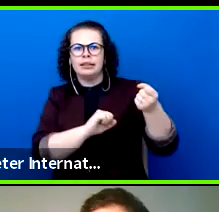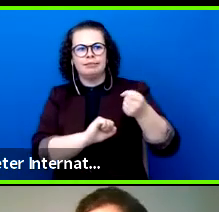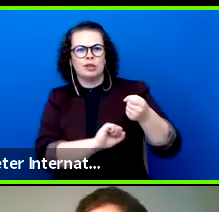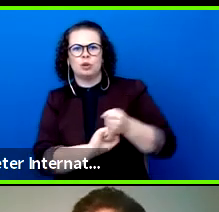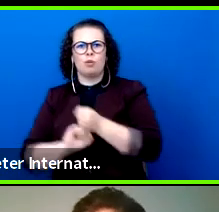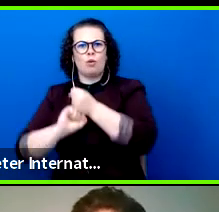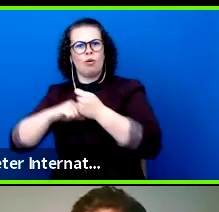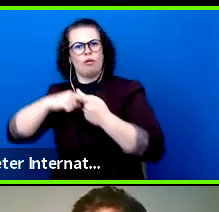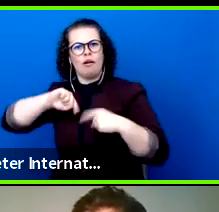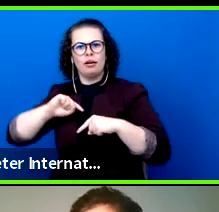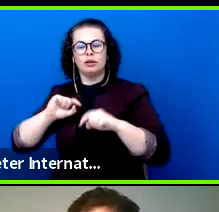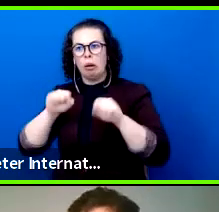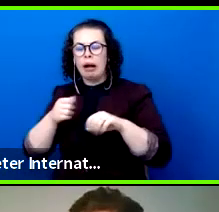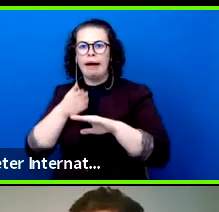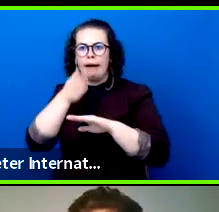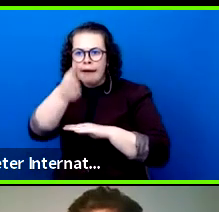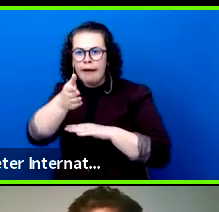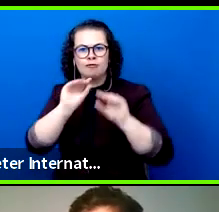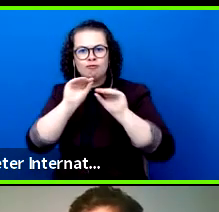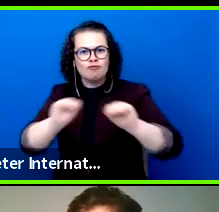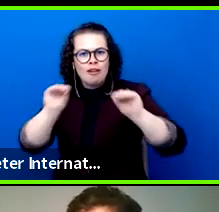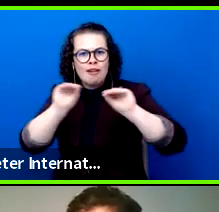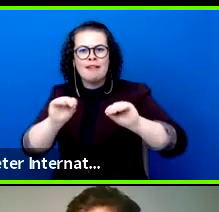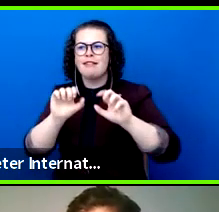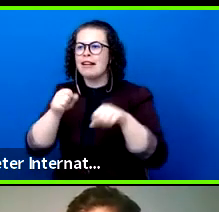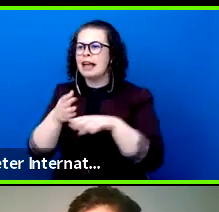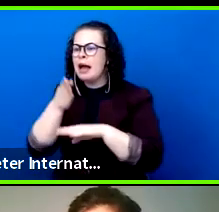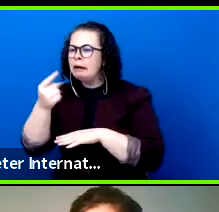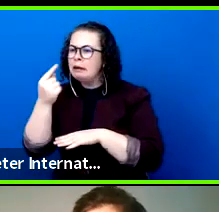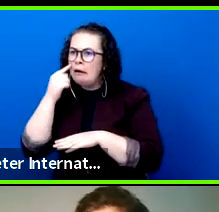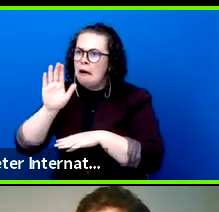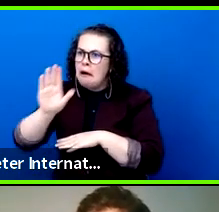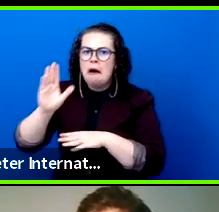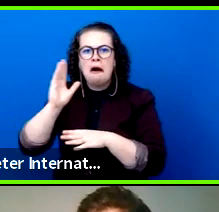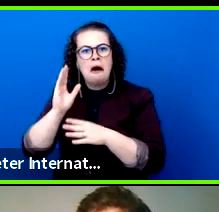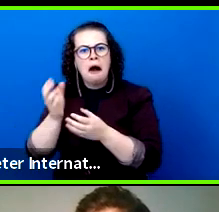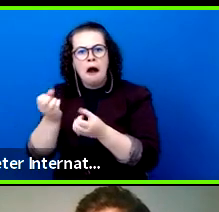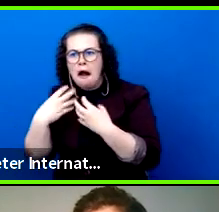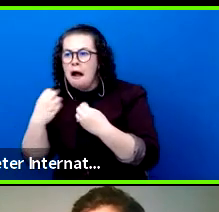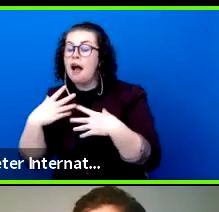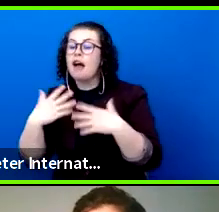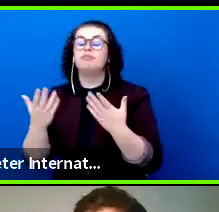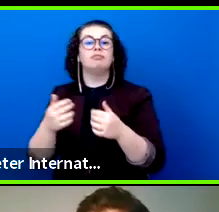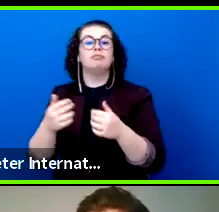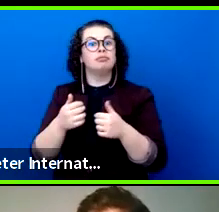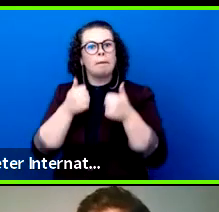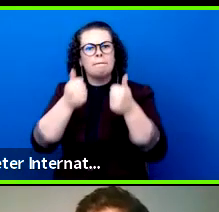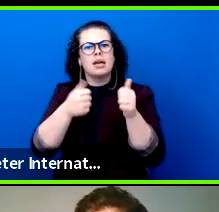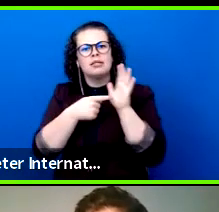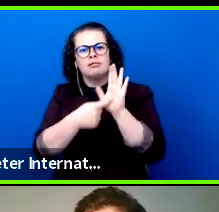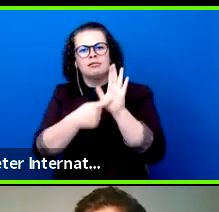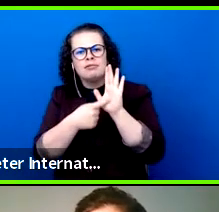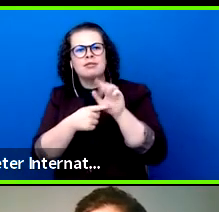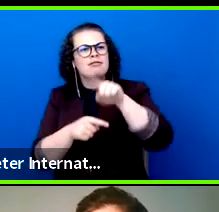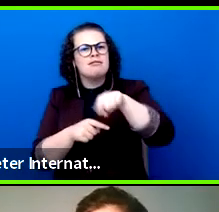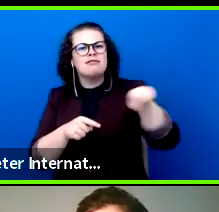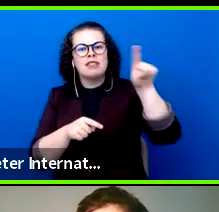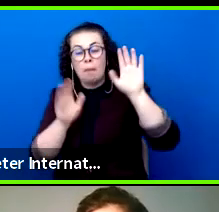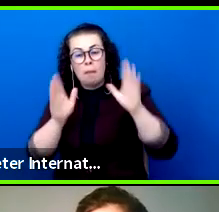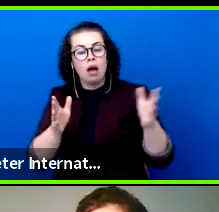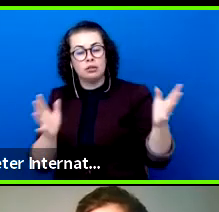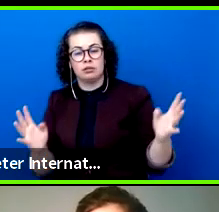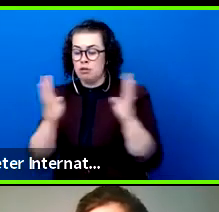exchanges, trainings, handing on first experiences, sharing best practice is a very important thing